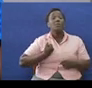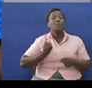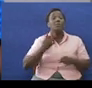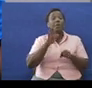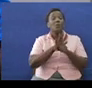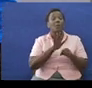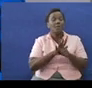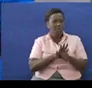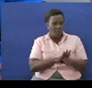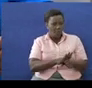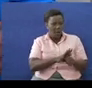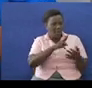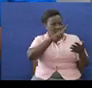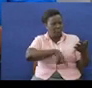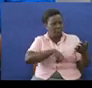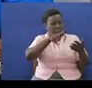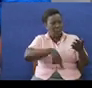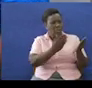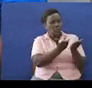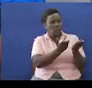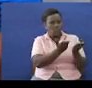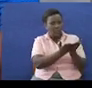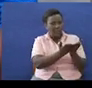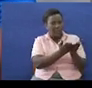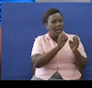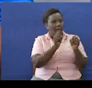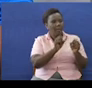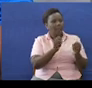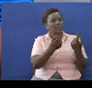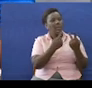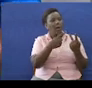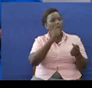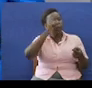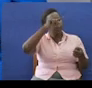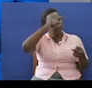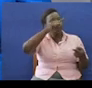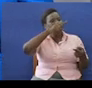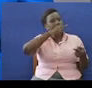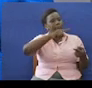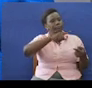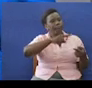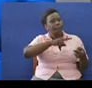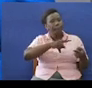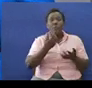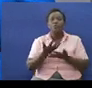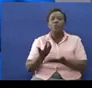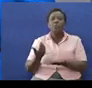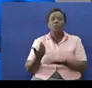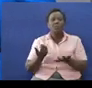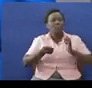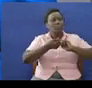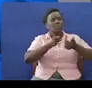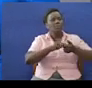Now, you can find that girls will automatically enroll in a certain number, and then automatically sometimes you will see